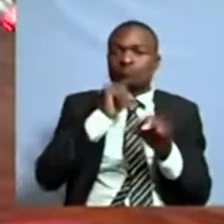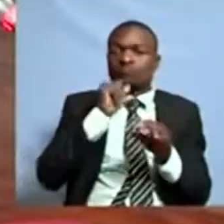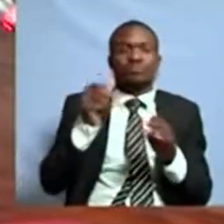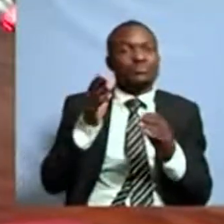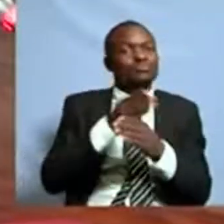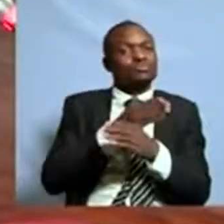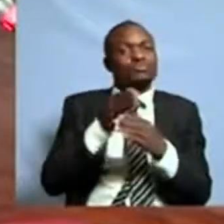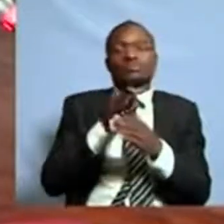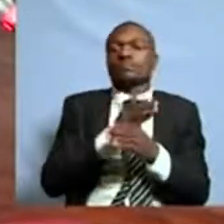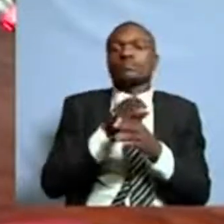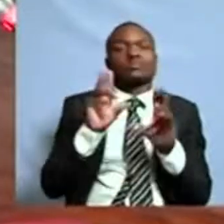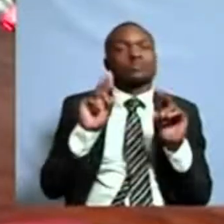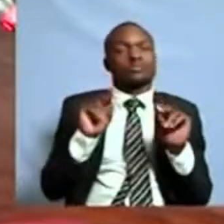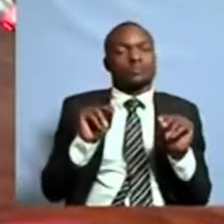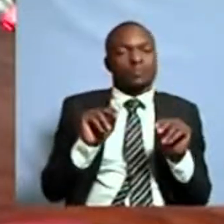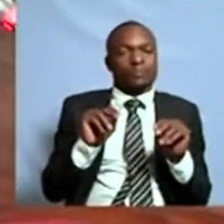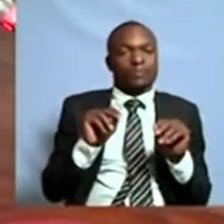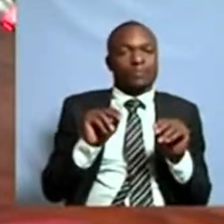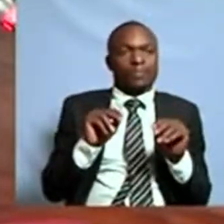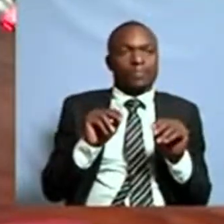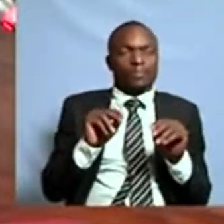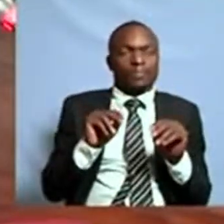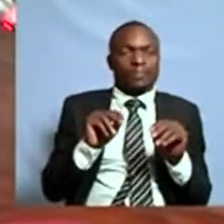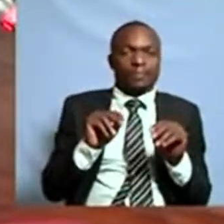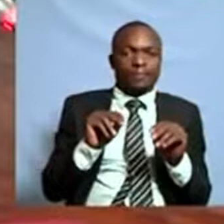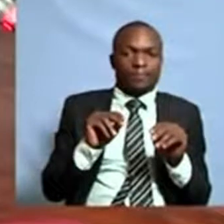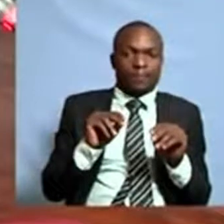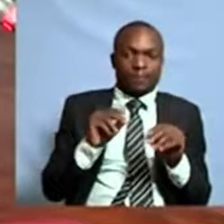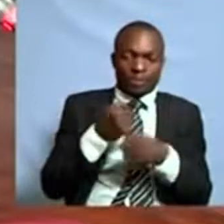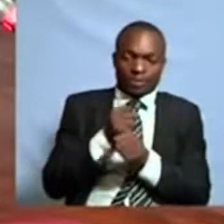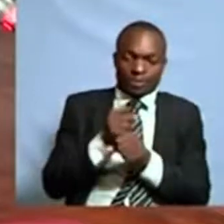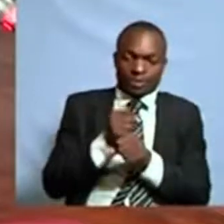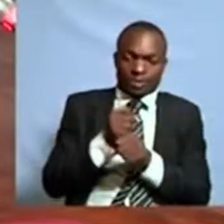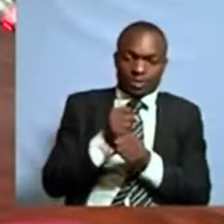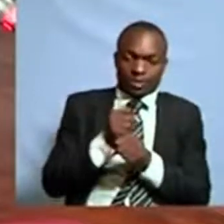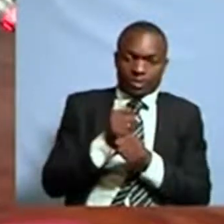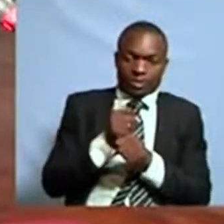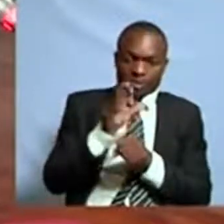business case to actually penalize an employer more than